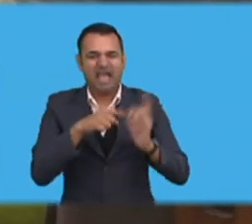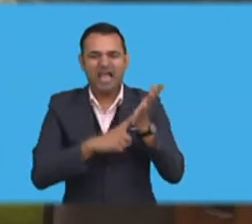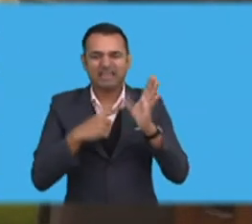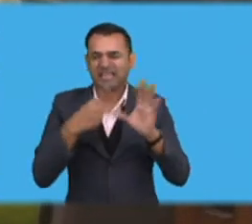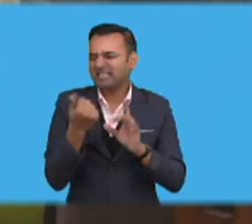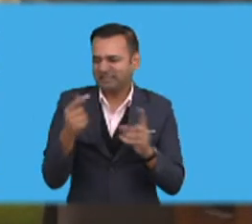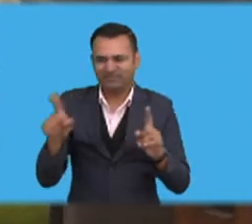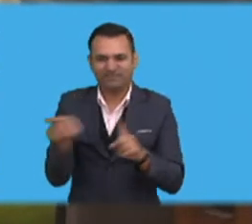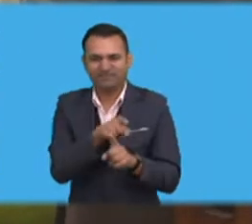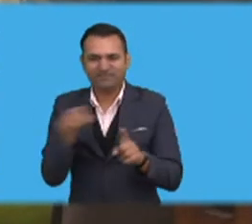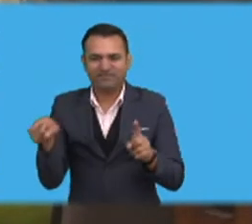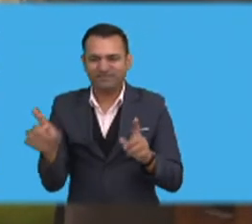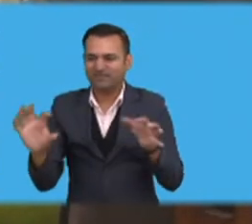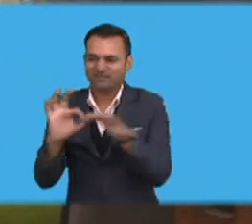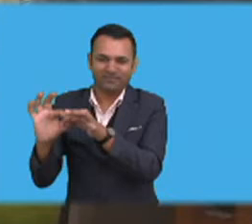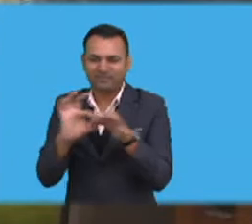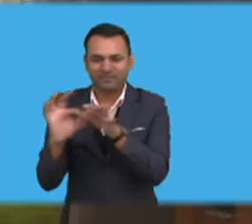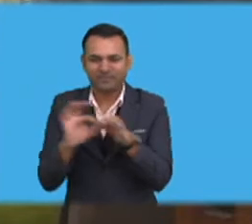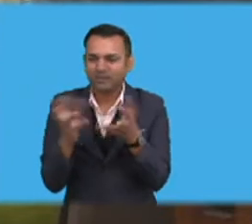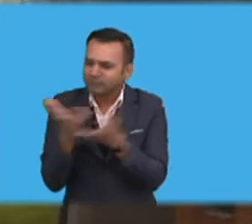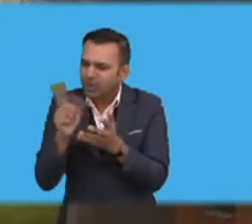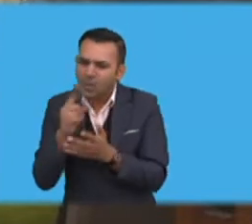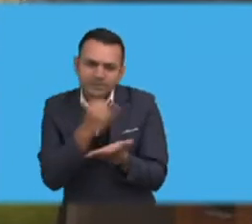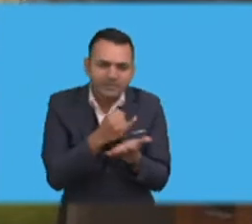ACCF and LTA on matters of mutual interest,